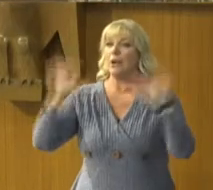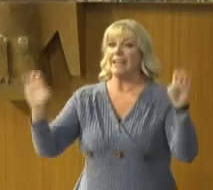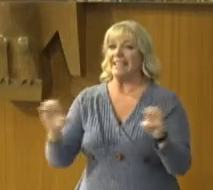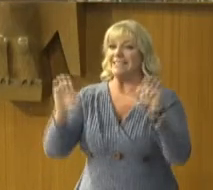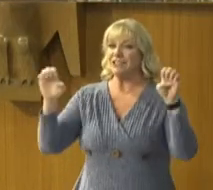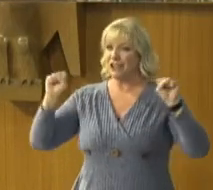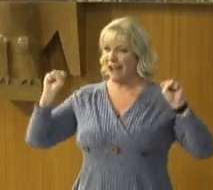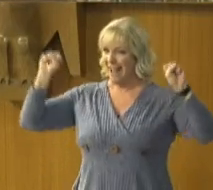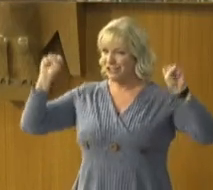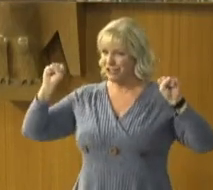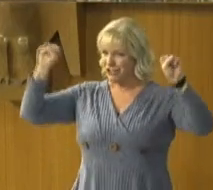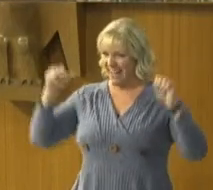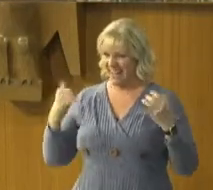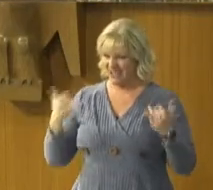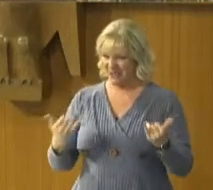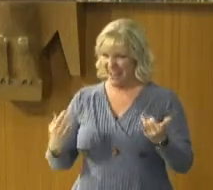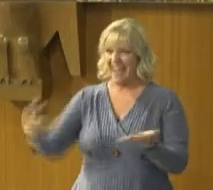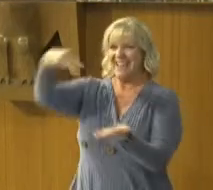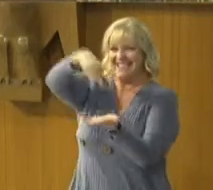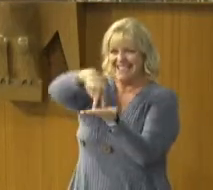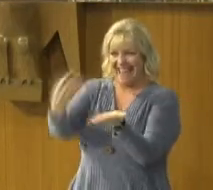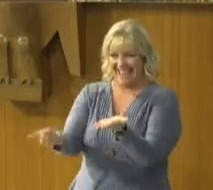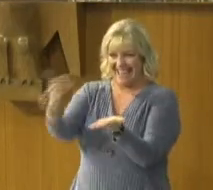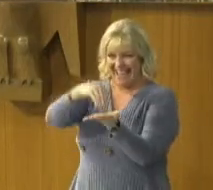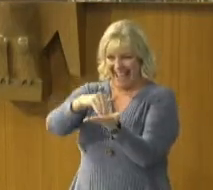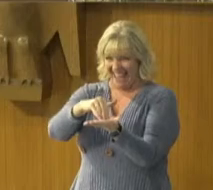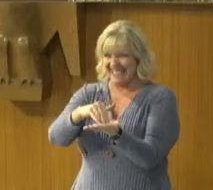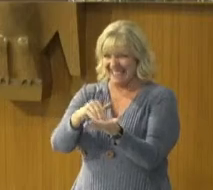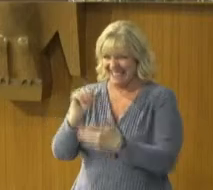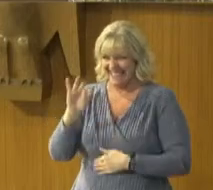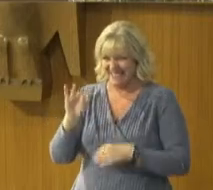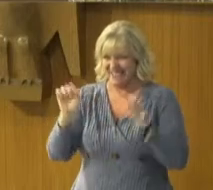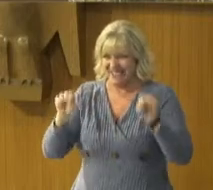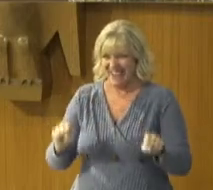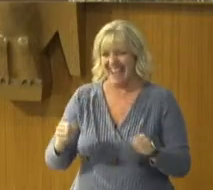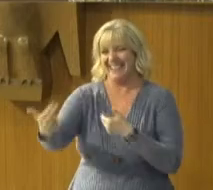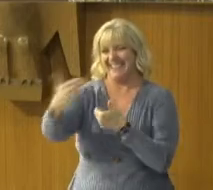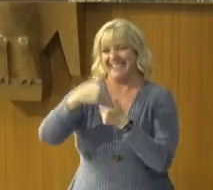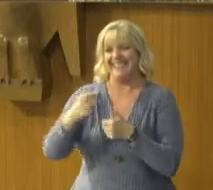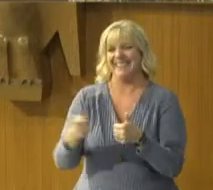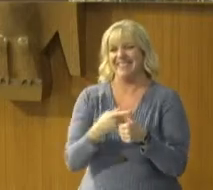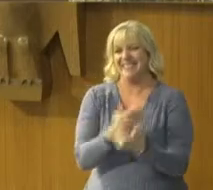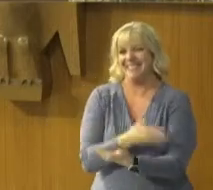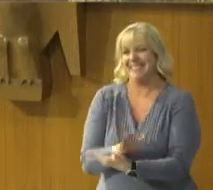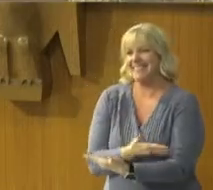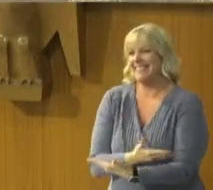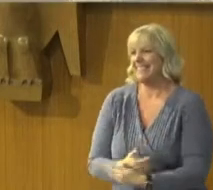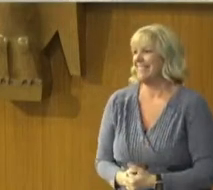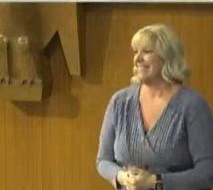exercise today. Please stand again as you are able and join in our opening hymn.